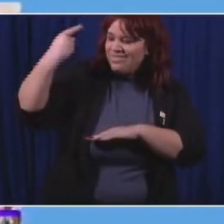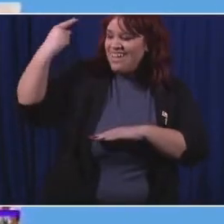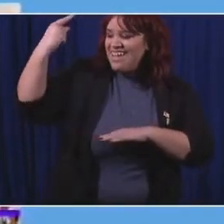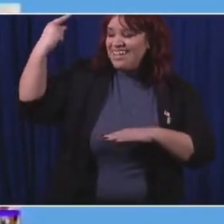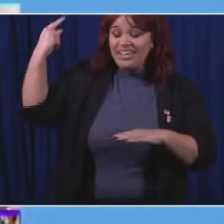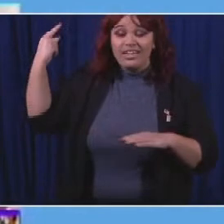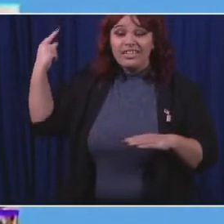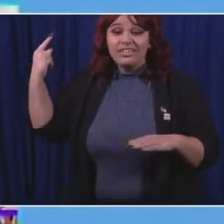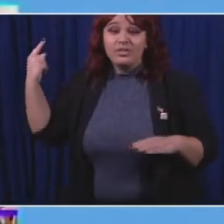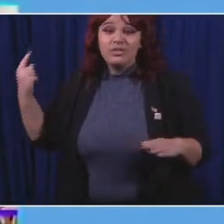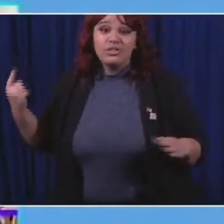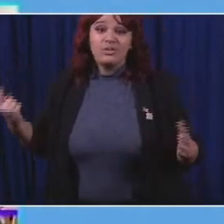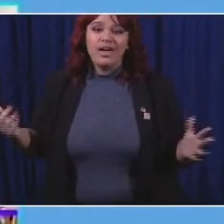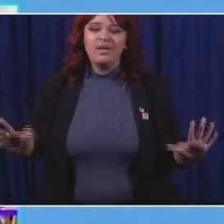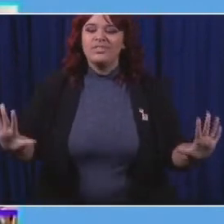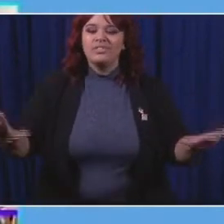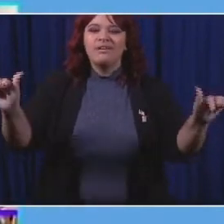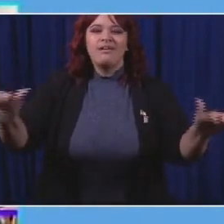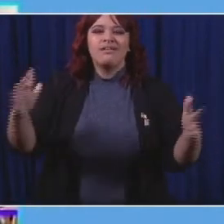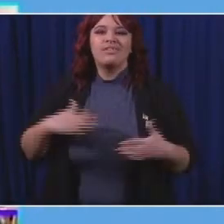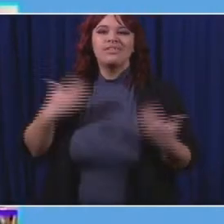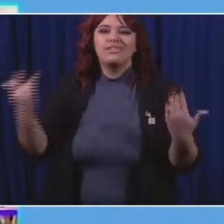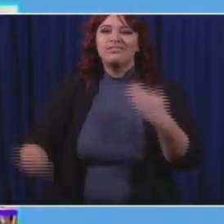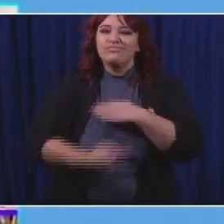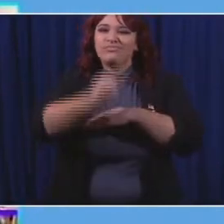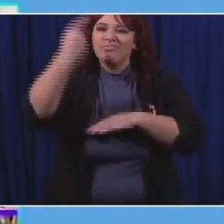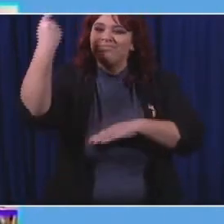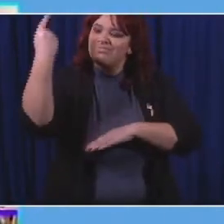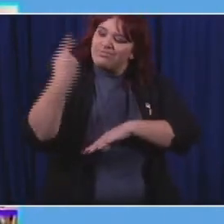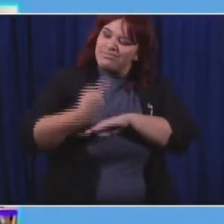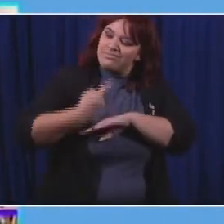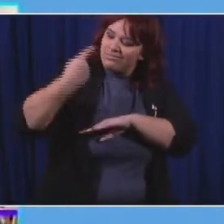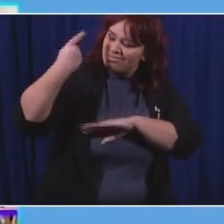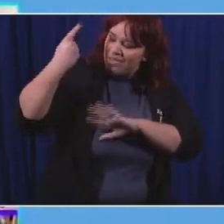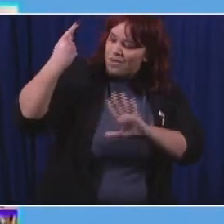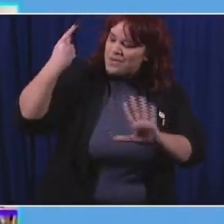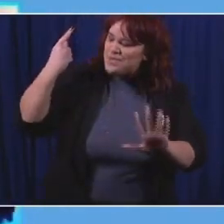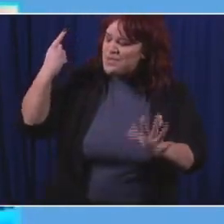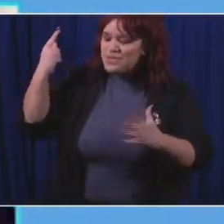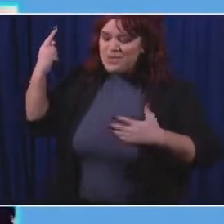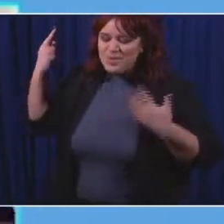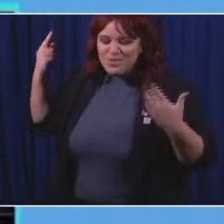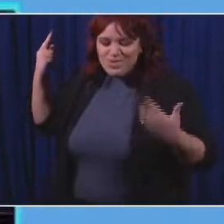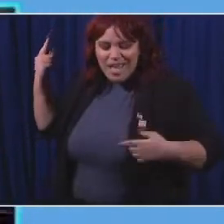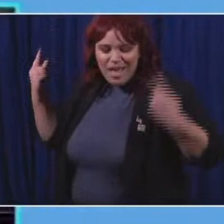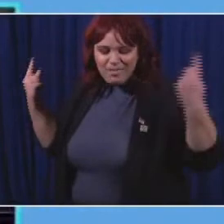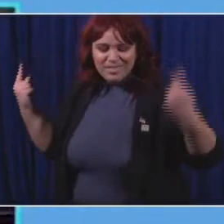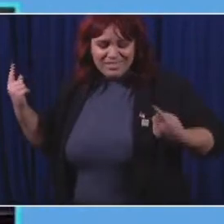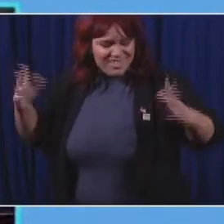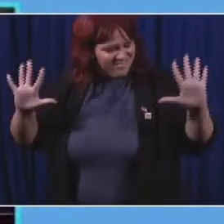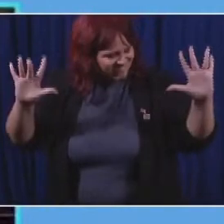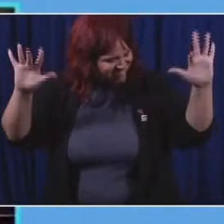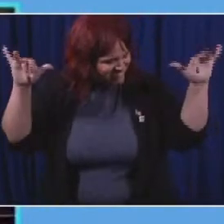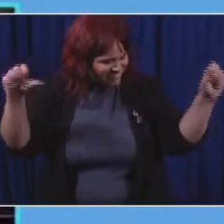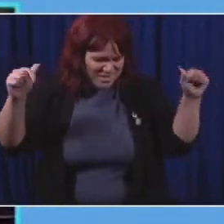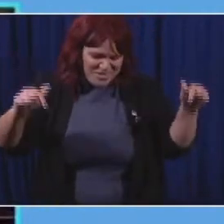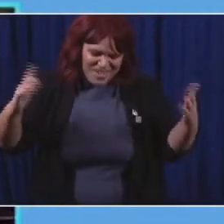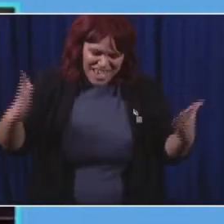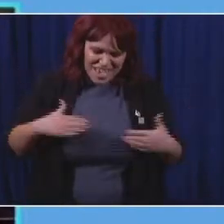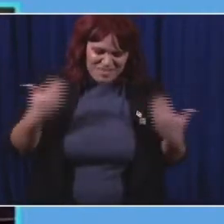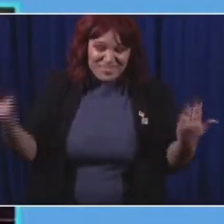happy day. Oh, happy day. Oh, happy day. Oh, happy